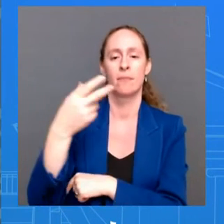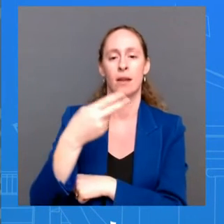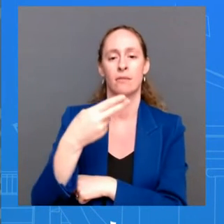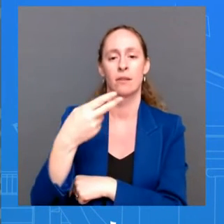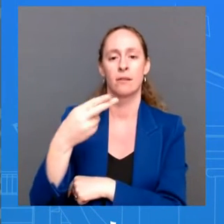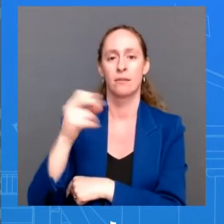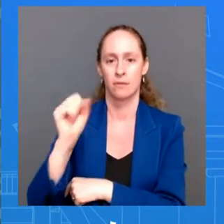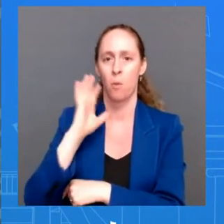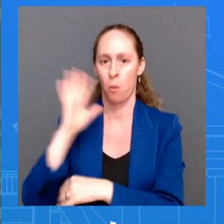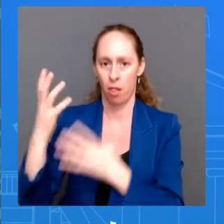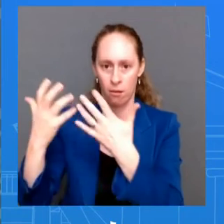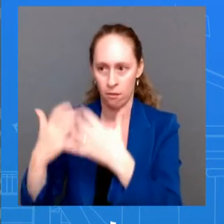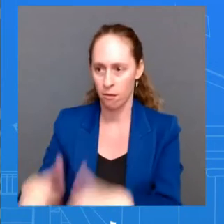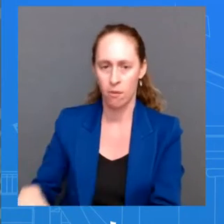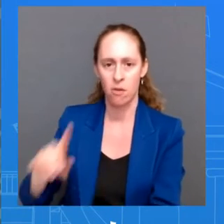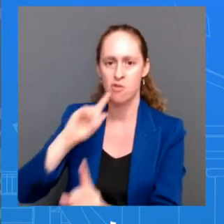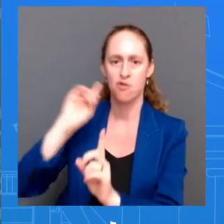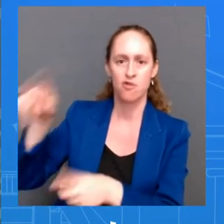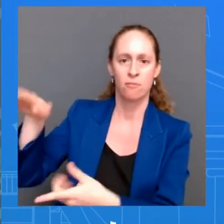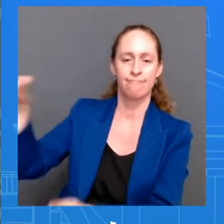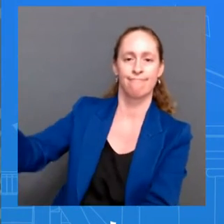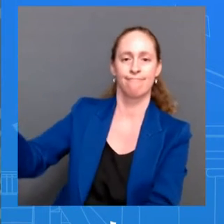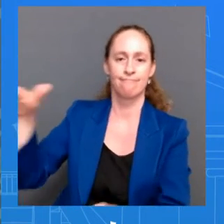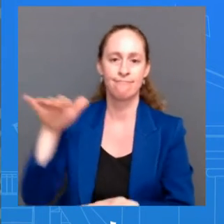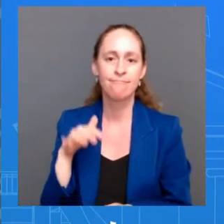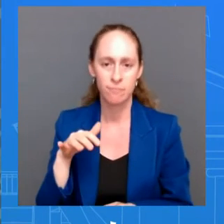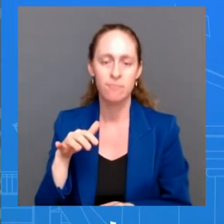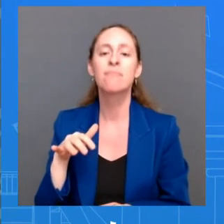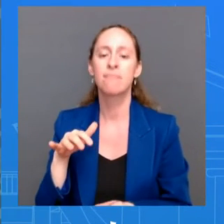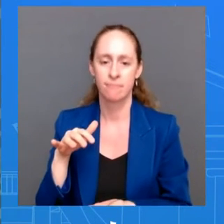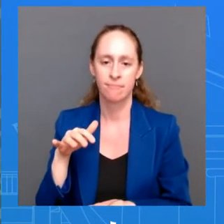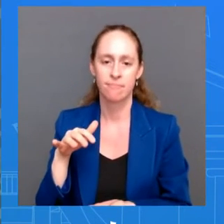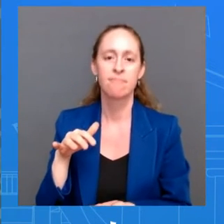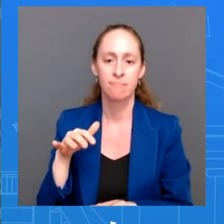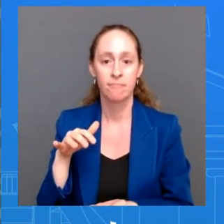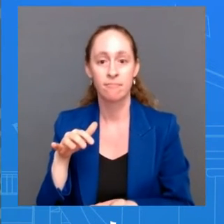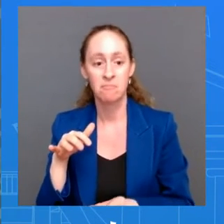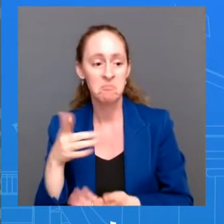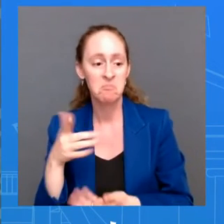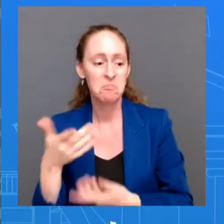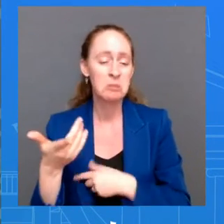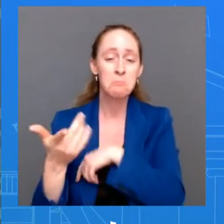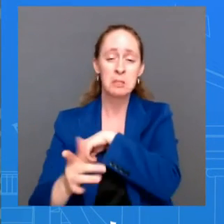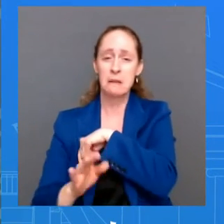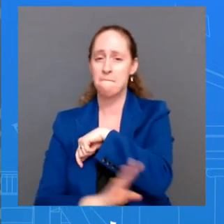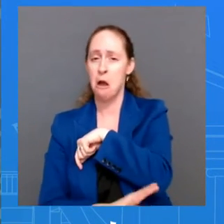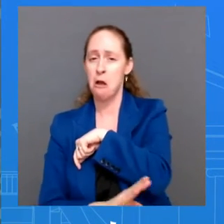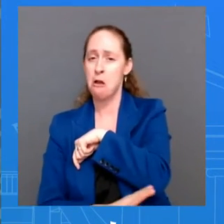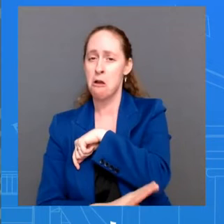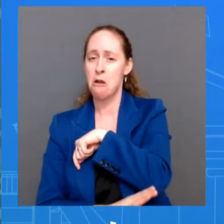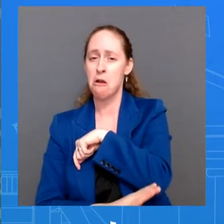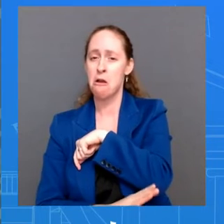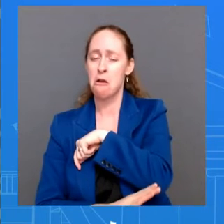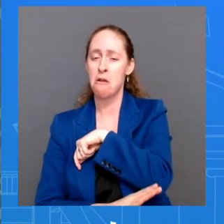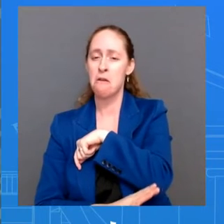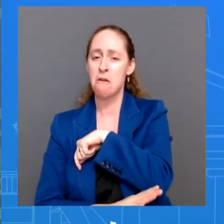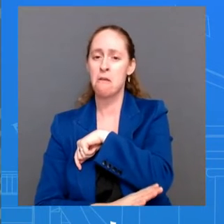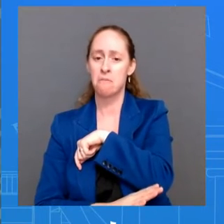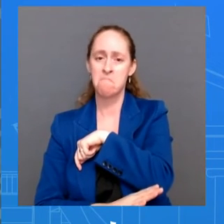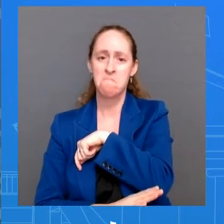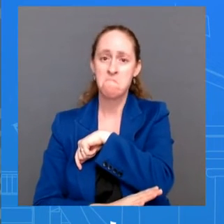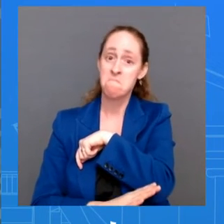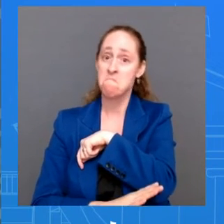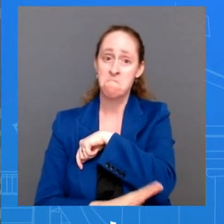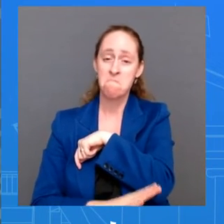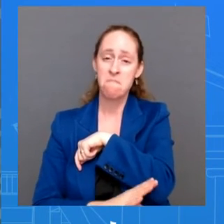in early fall. So decisions about the shots and all the experts' review and the science data, that's going to be something